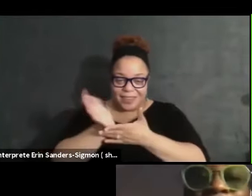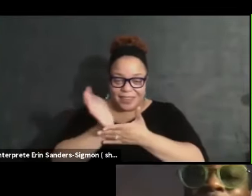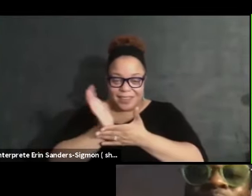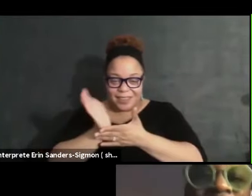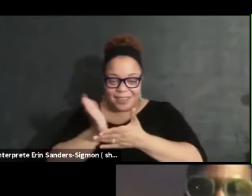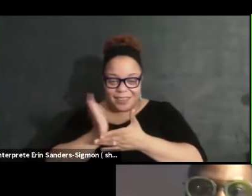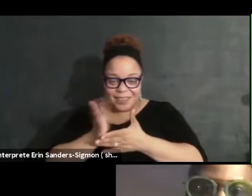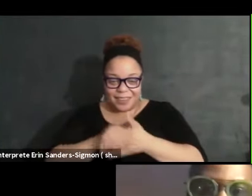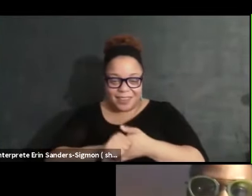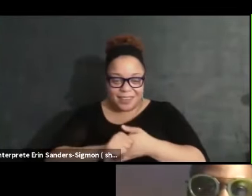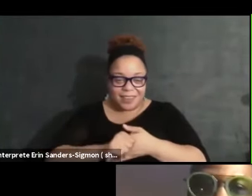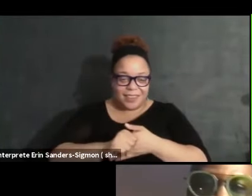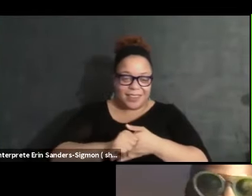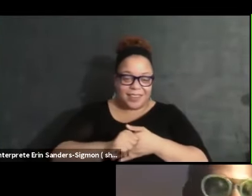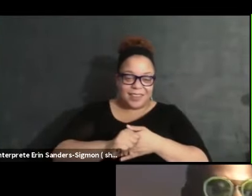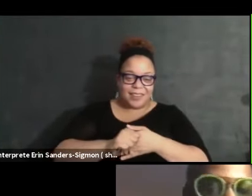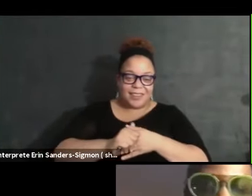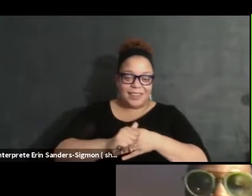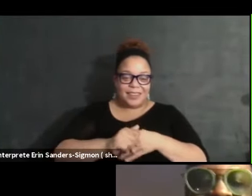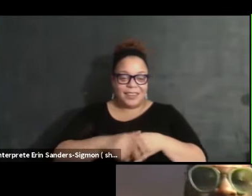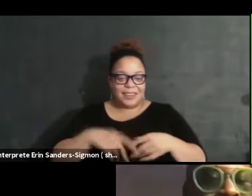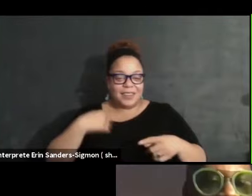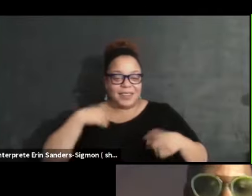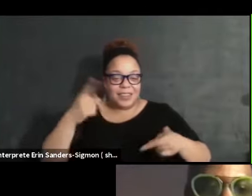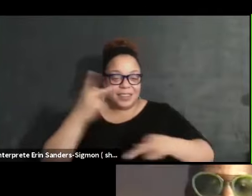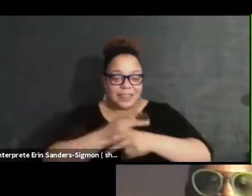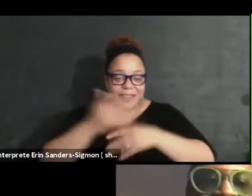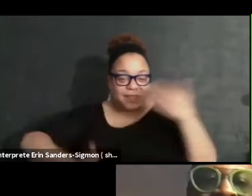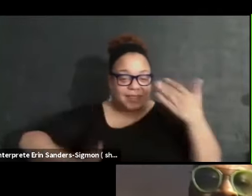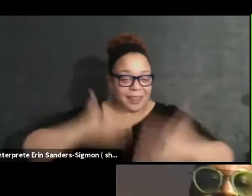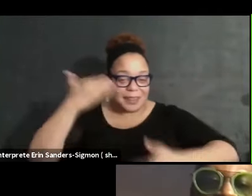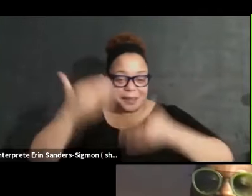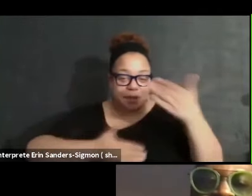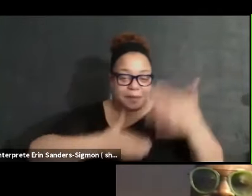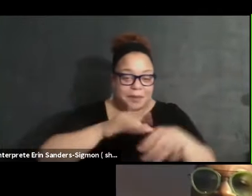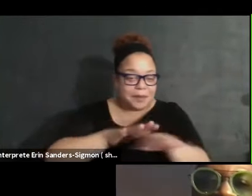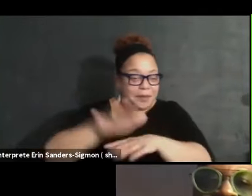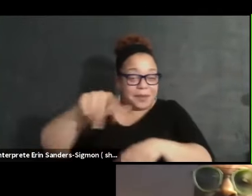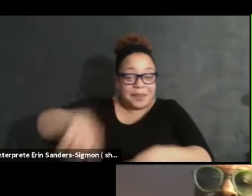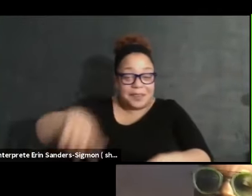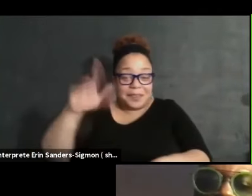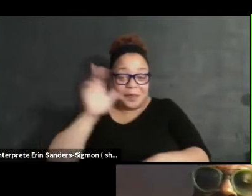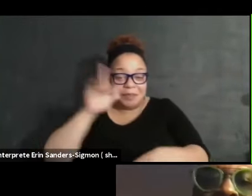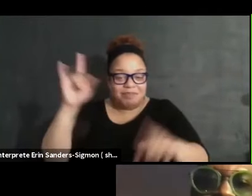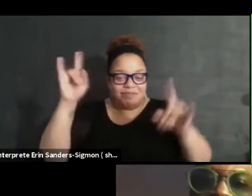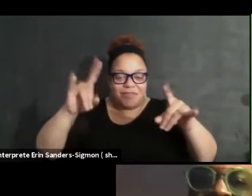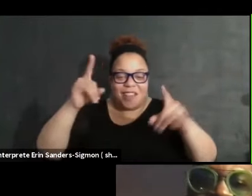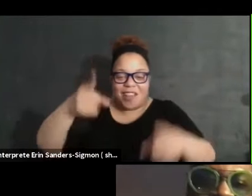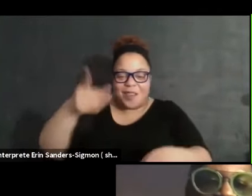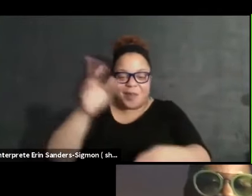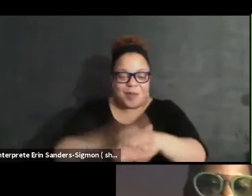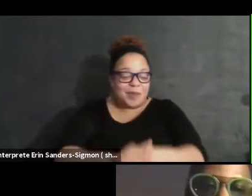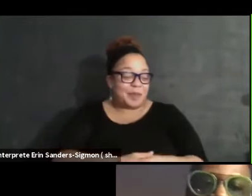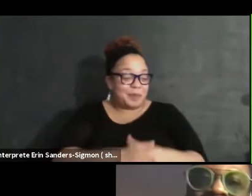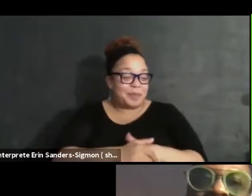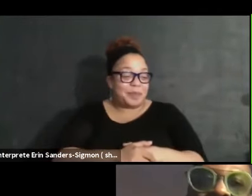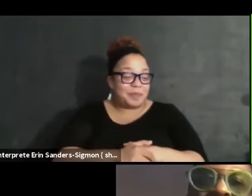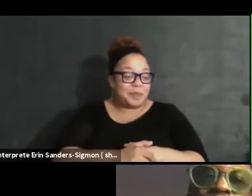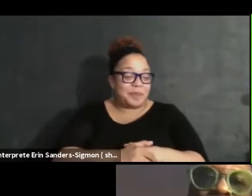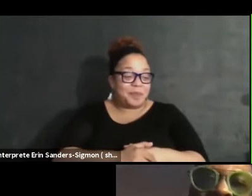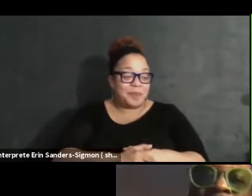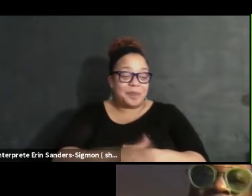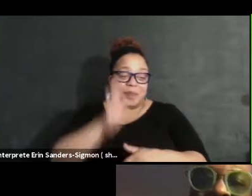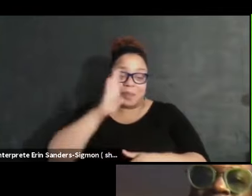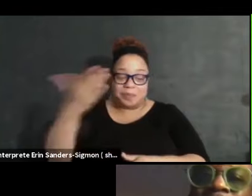That was miraculous. Thank you, Astu. That was amazing. We are going to have one more featured performance,